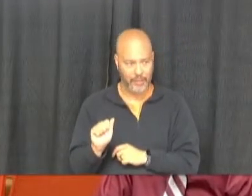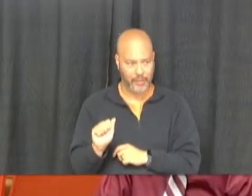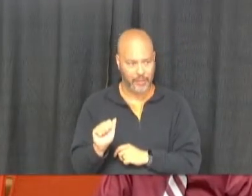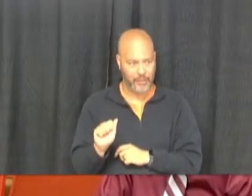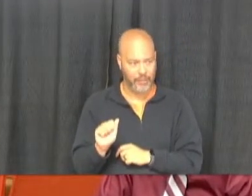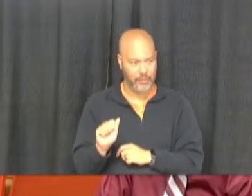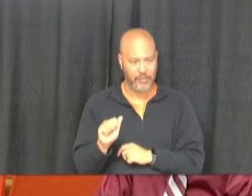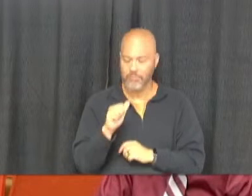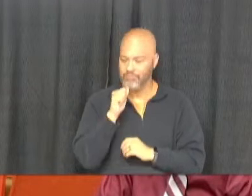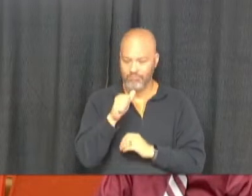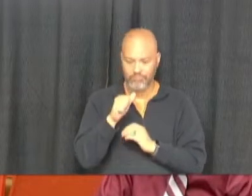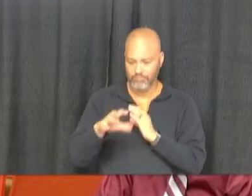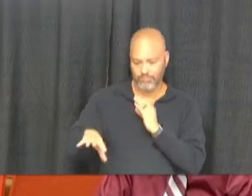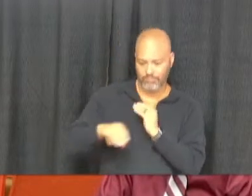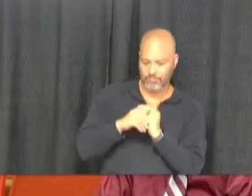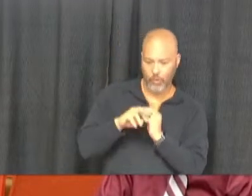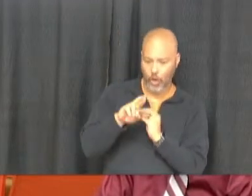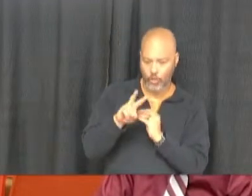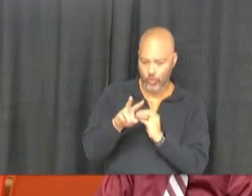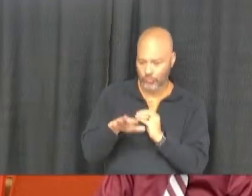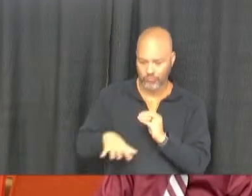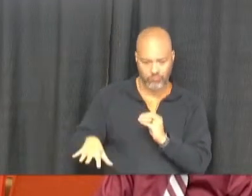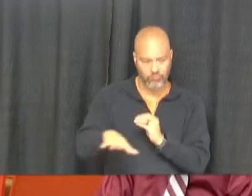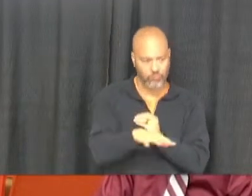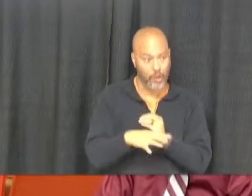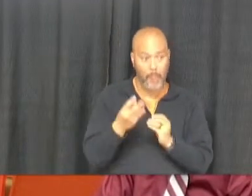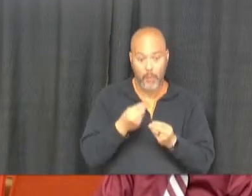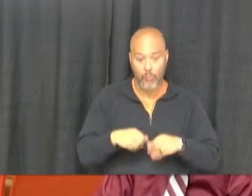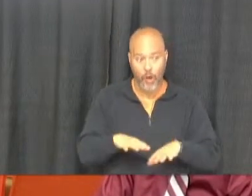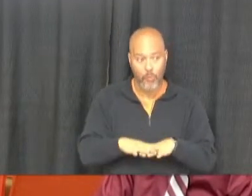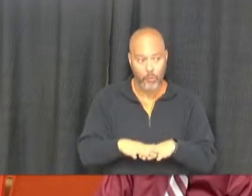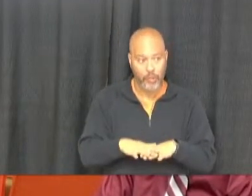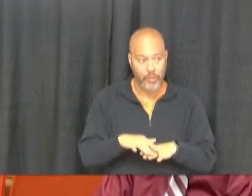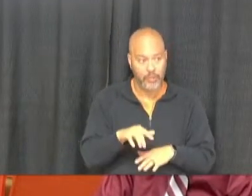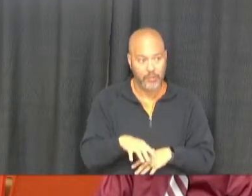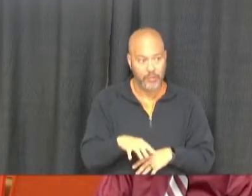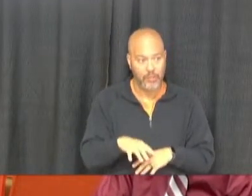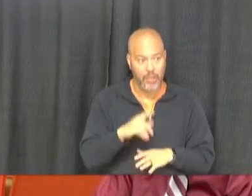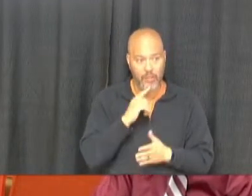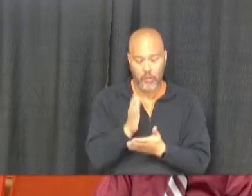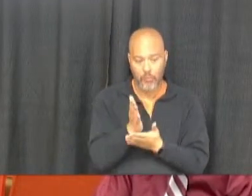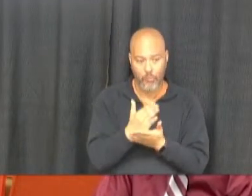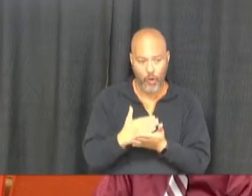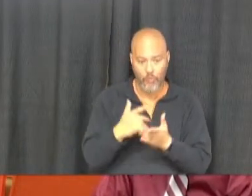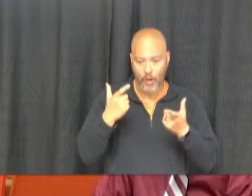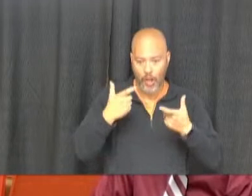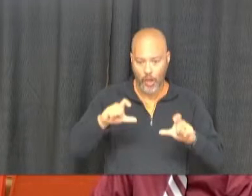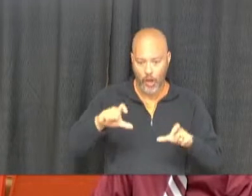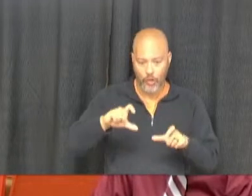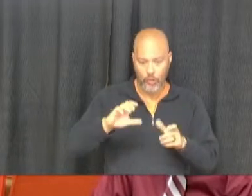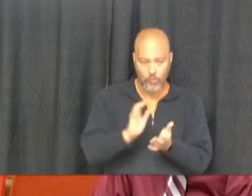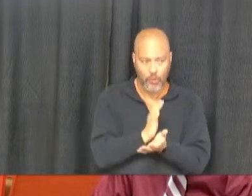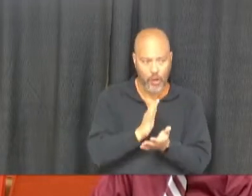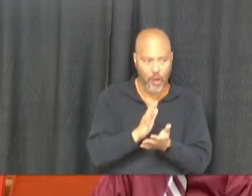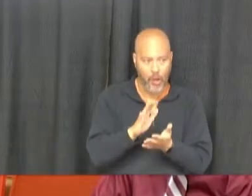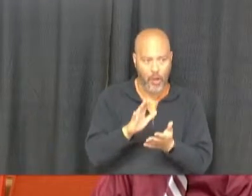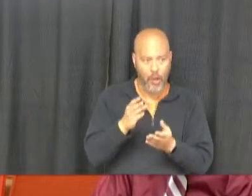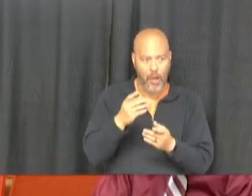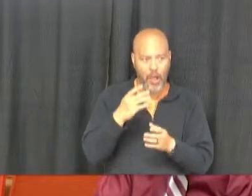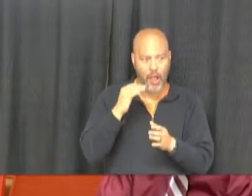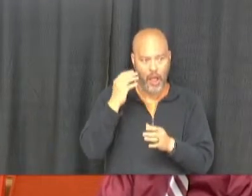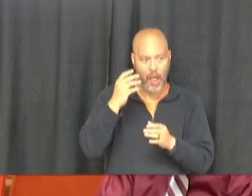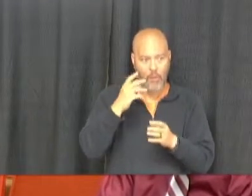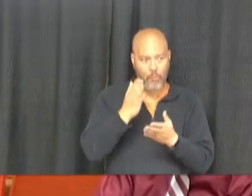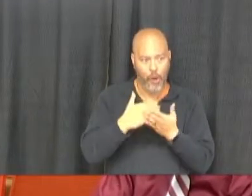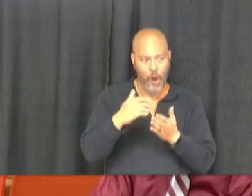is not an extension of R2A. The property is a portion of a larger tract off of Tiny Town Road, east